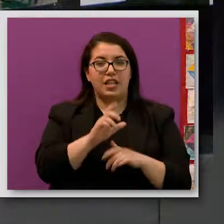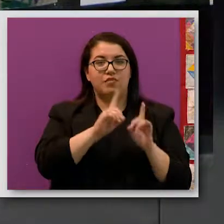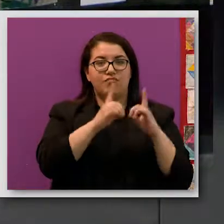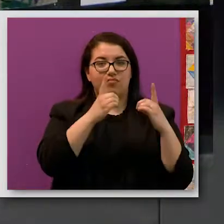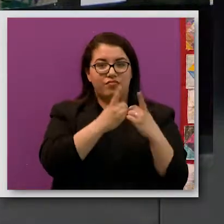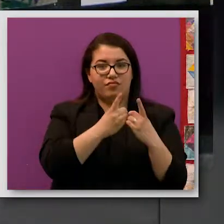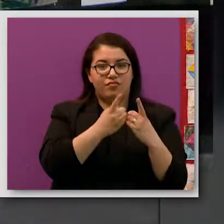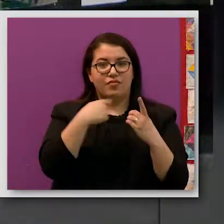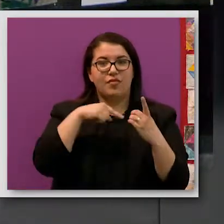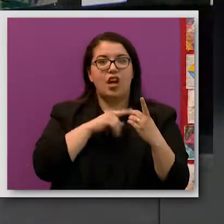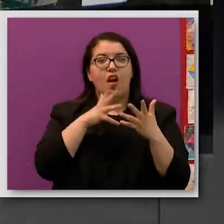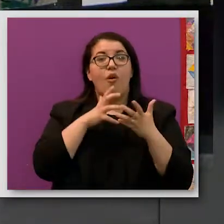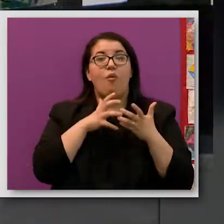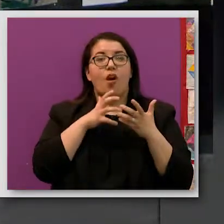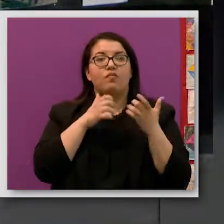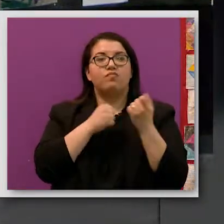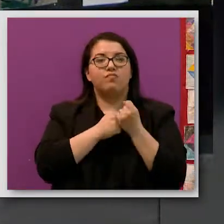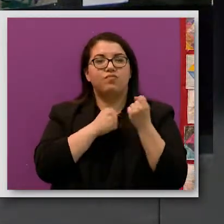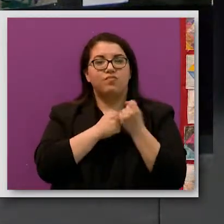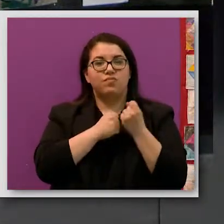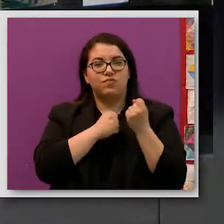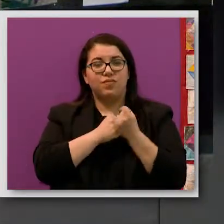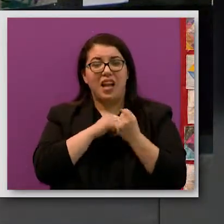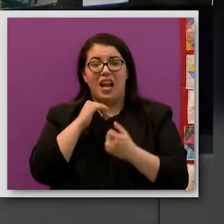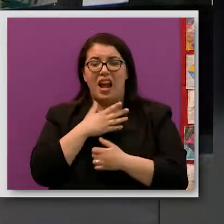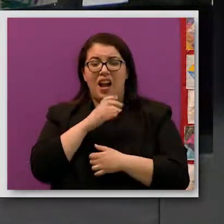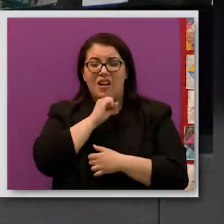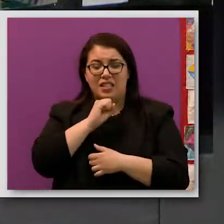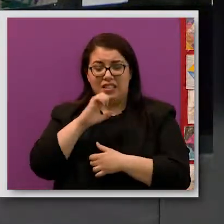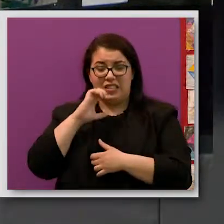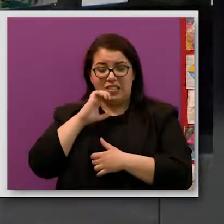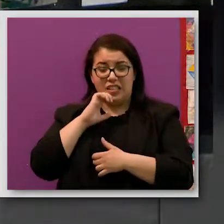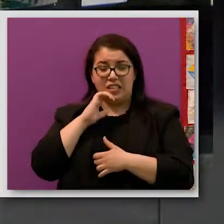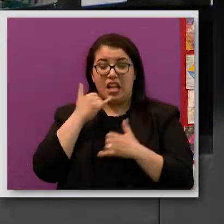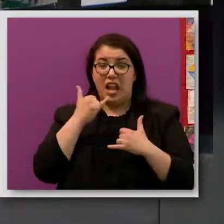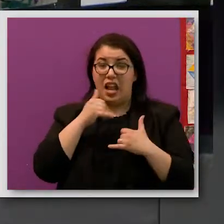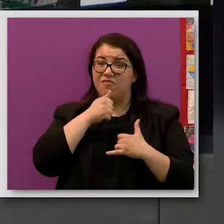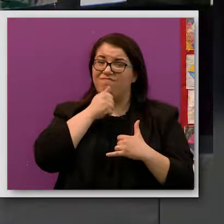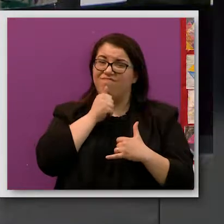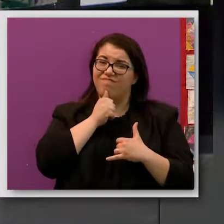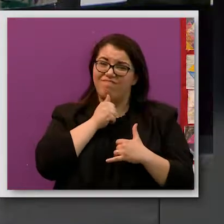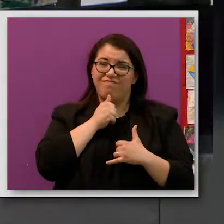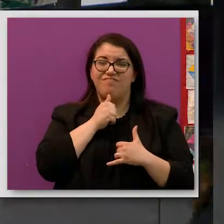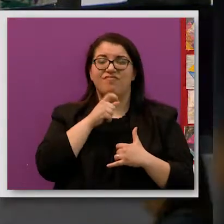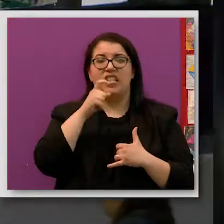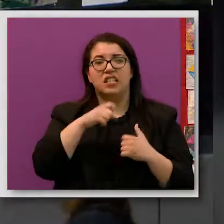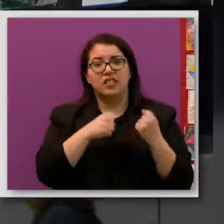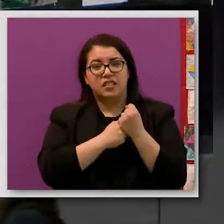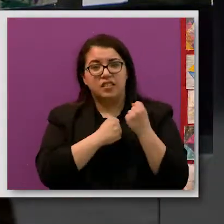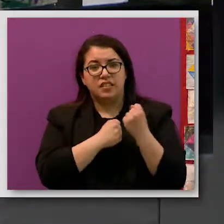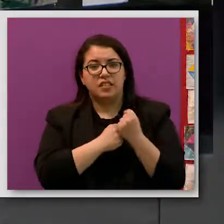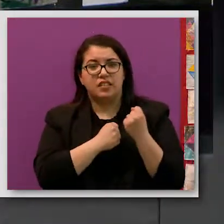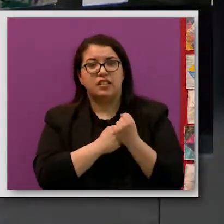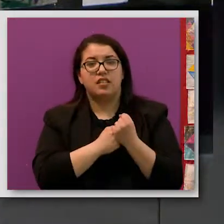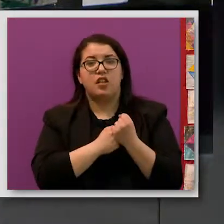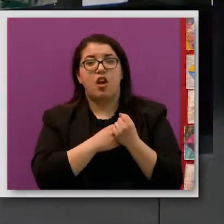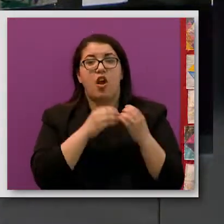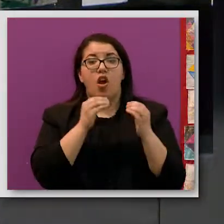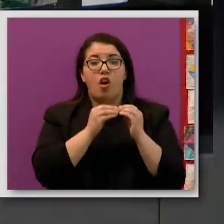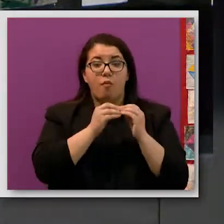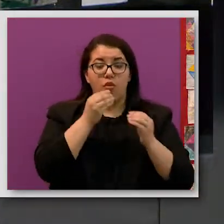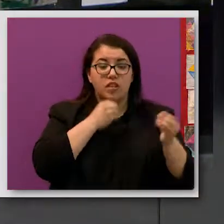8 Aging Division. And our seniors are really, really suffering. They need more meals, more community